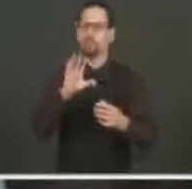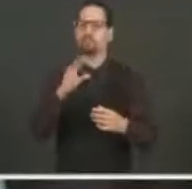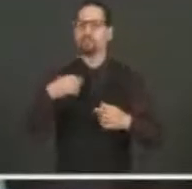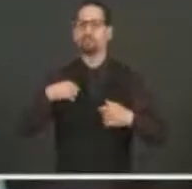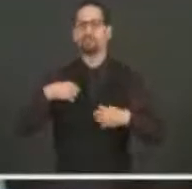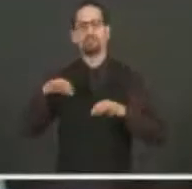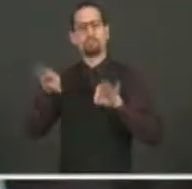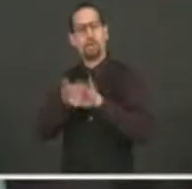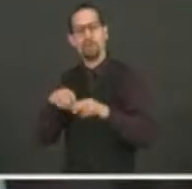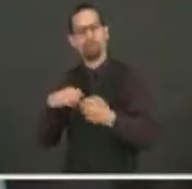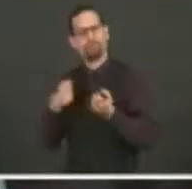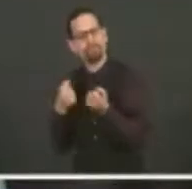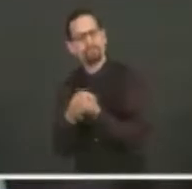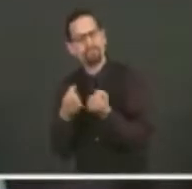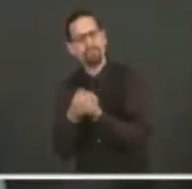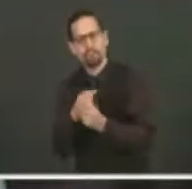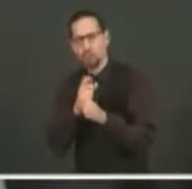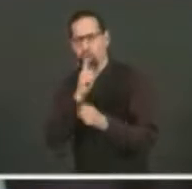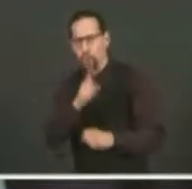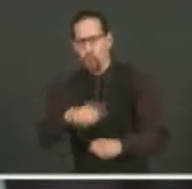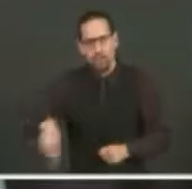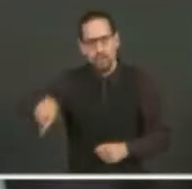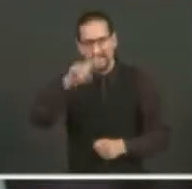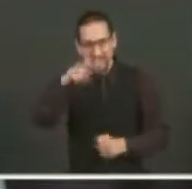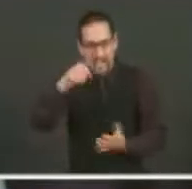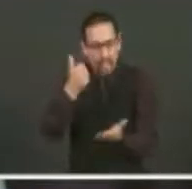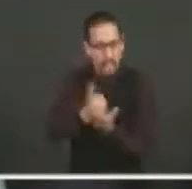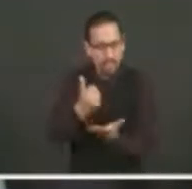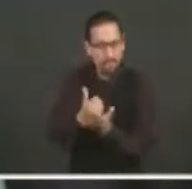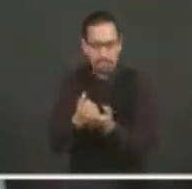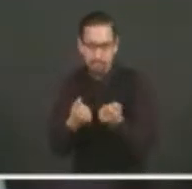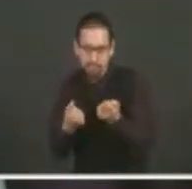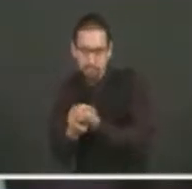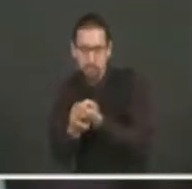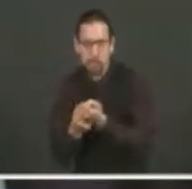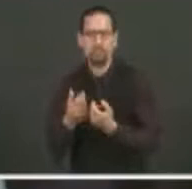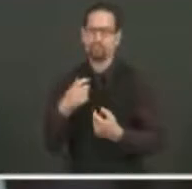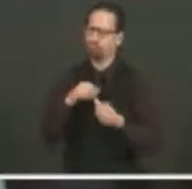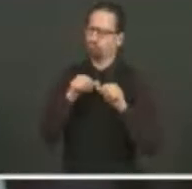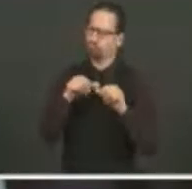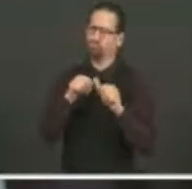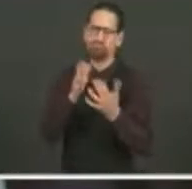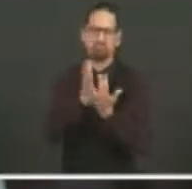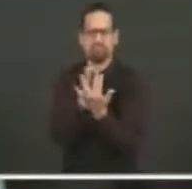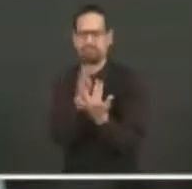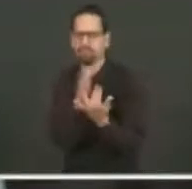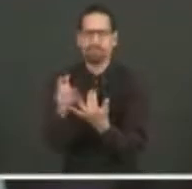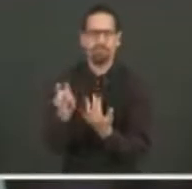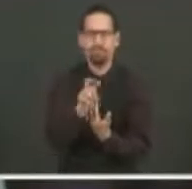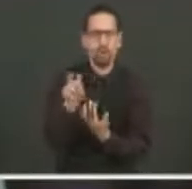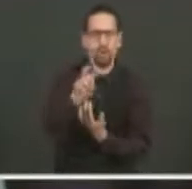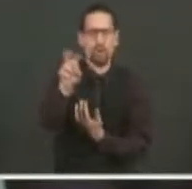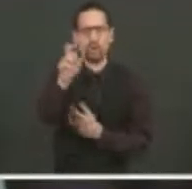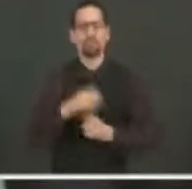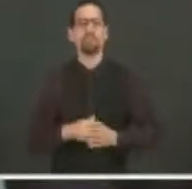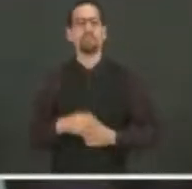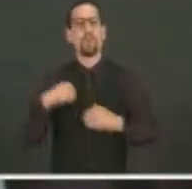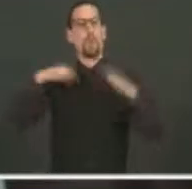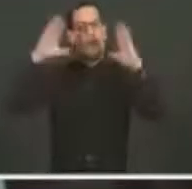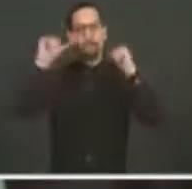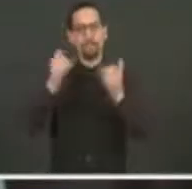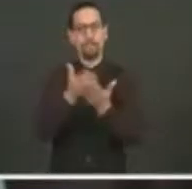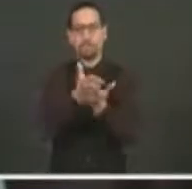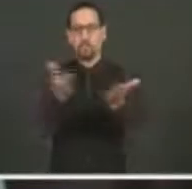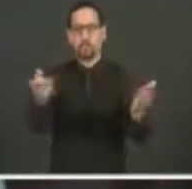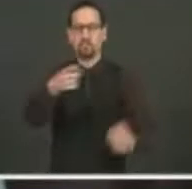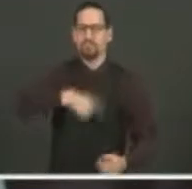help you meet your mental health needs to get through what you're going through. But I would say, I hope you're as proud of yourselves as we are